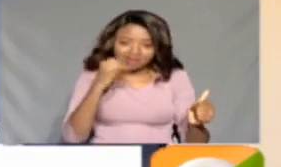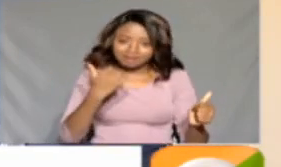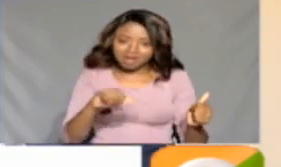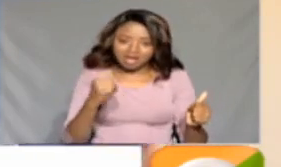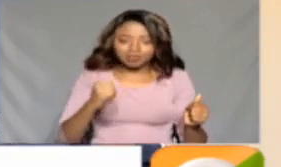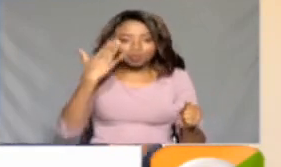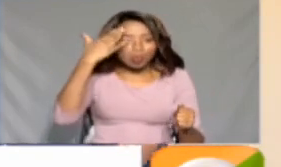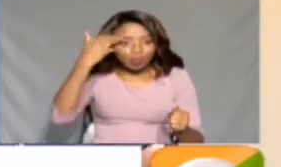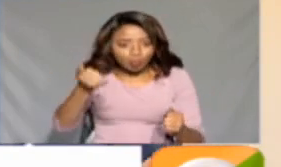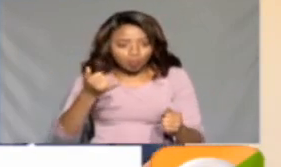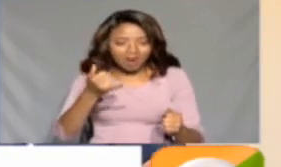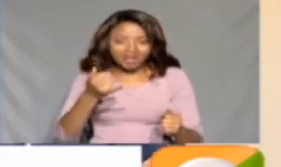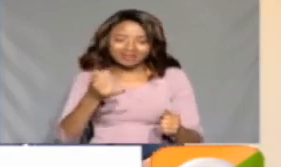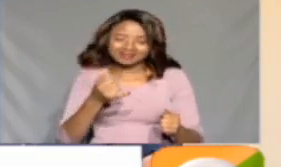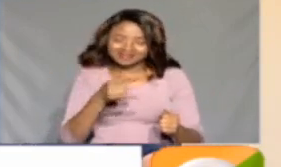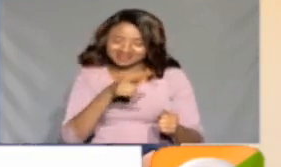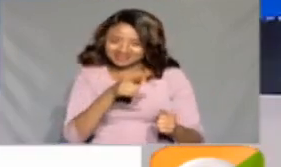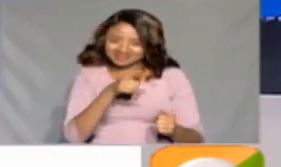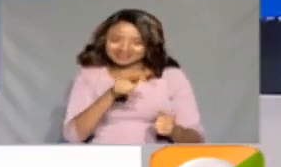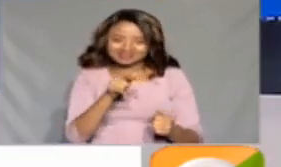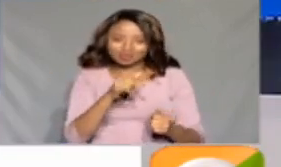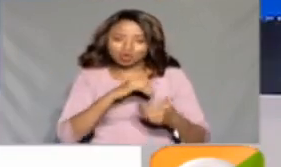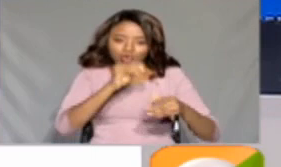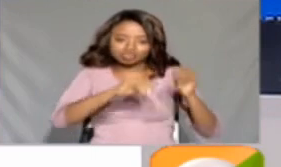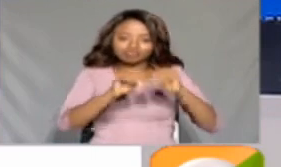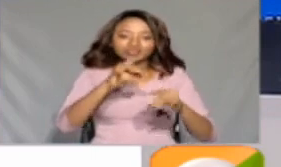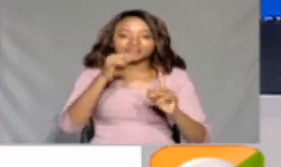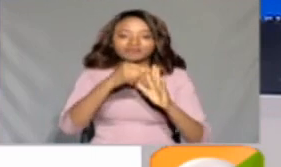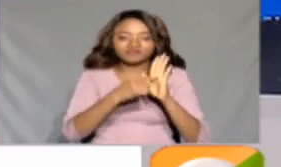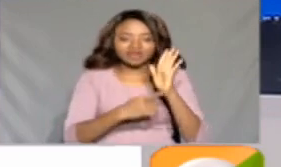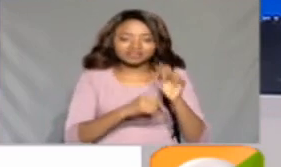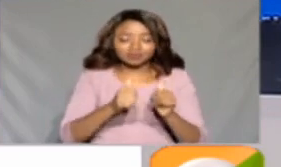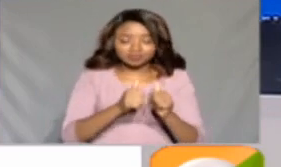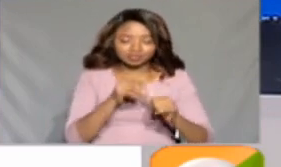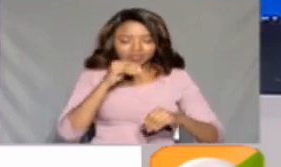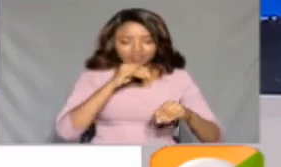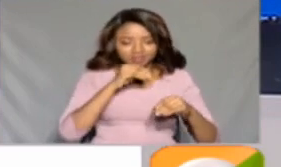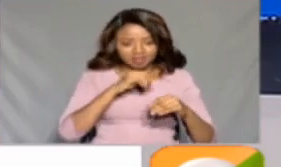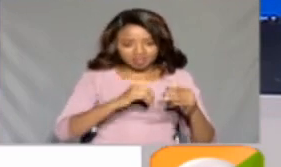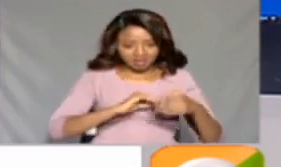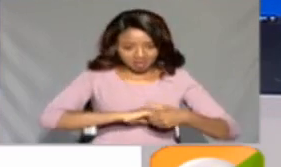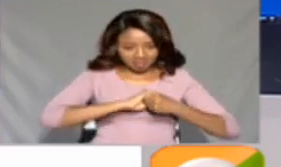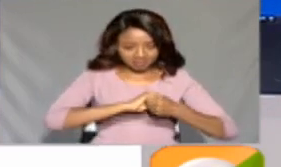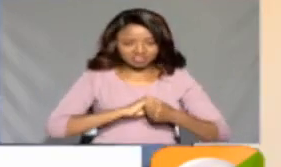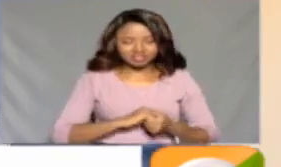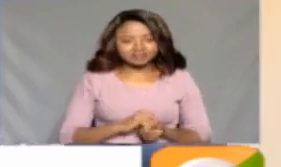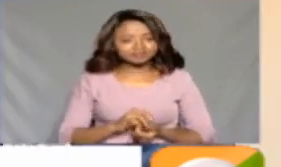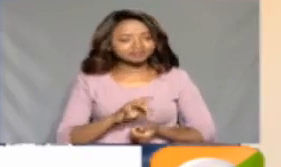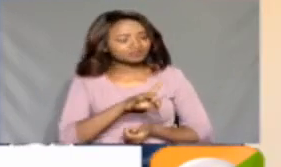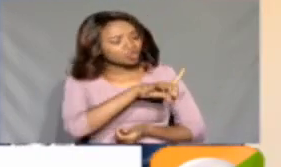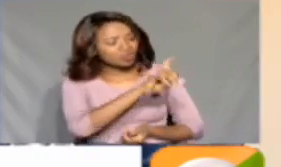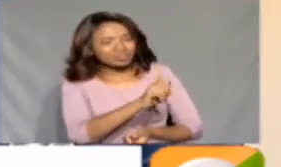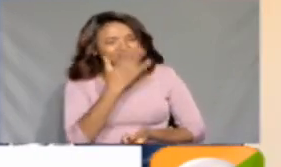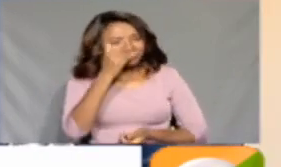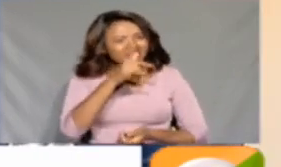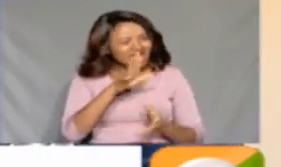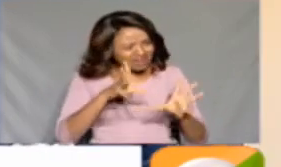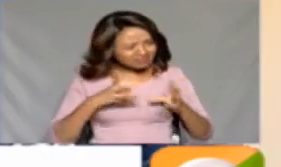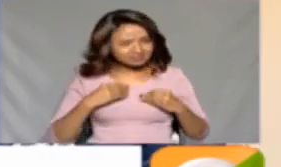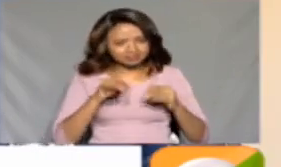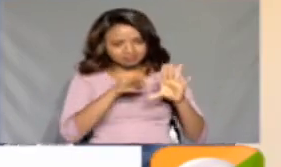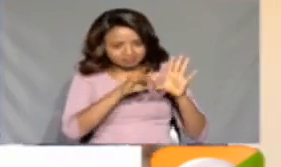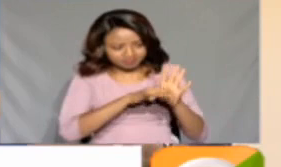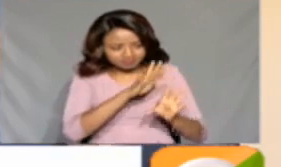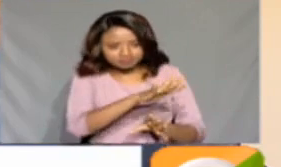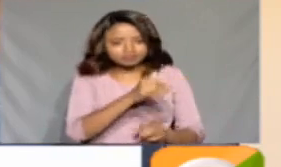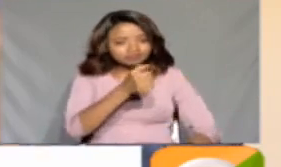worse if we didn't have that handshake. Okay, so why are you allowing your party members to support the ODM candidate? They're not allowed. They're